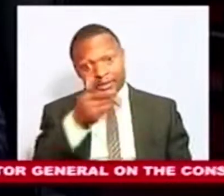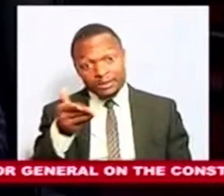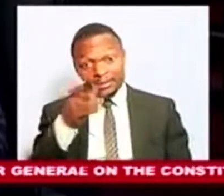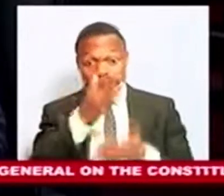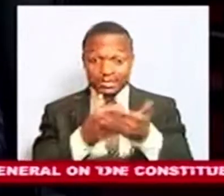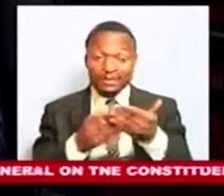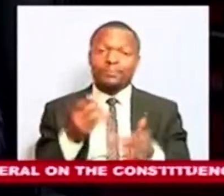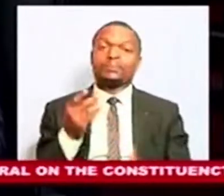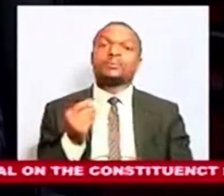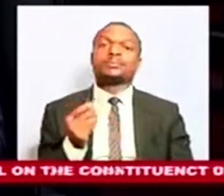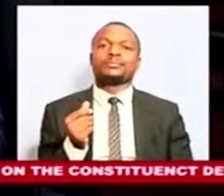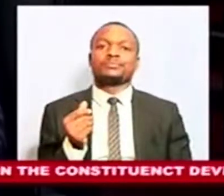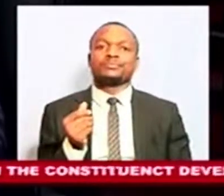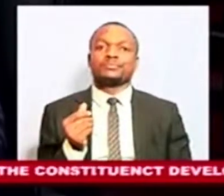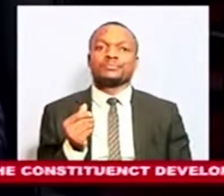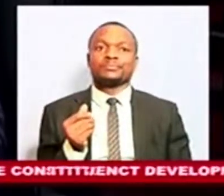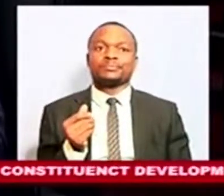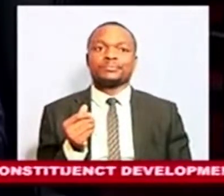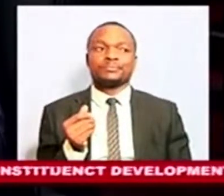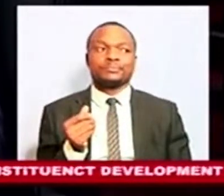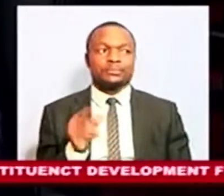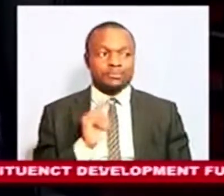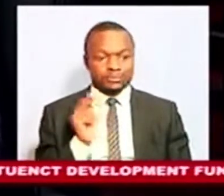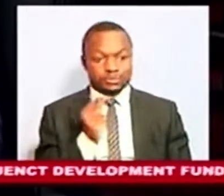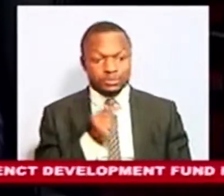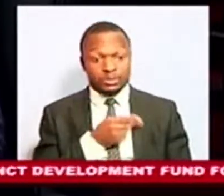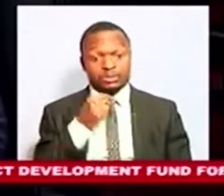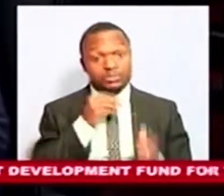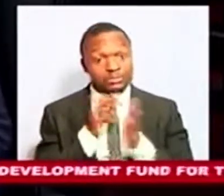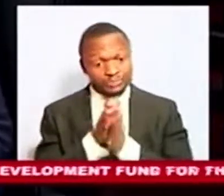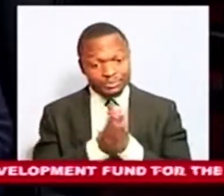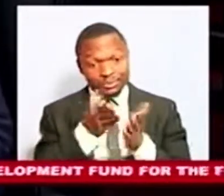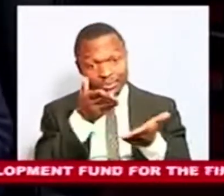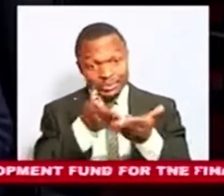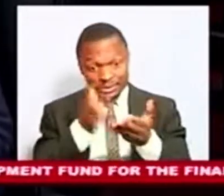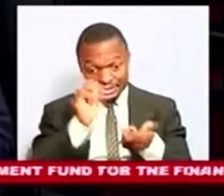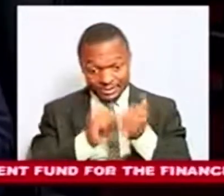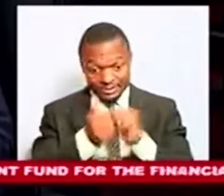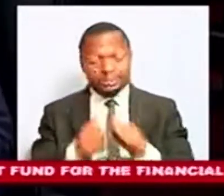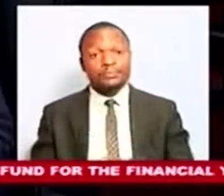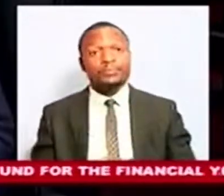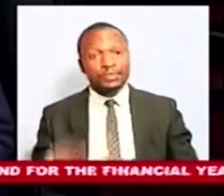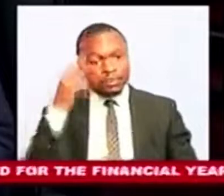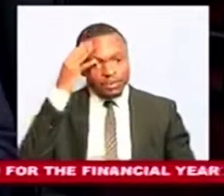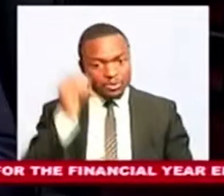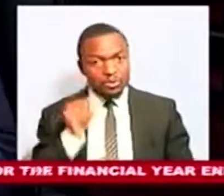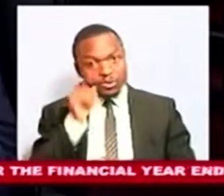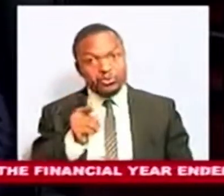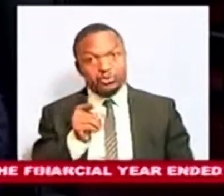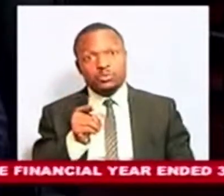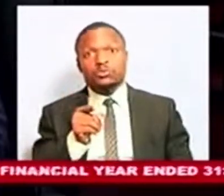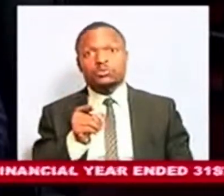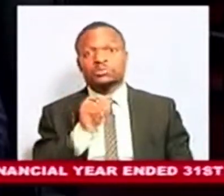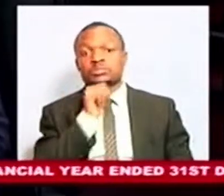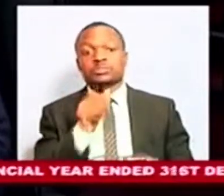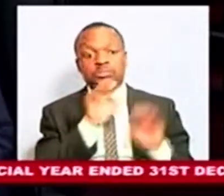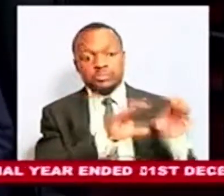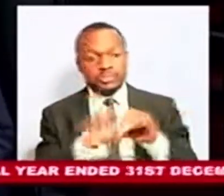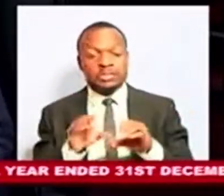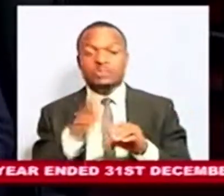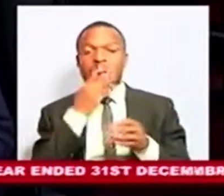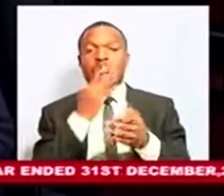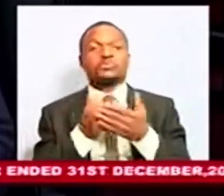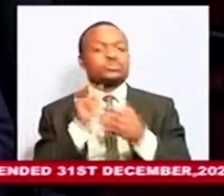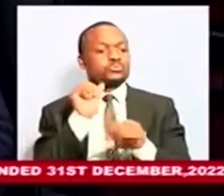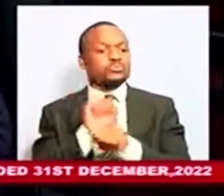some money. For us, we are interested in this query. Why didn't you do the due